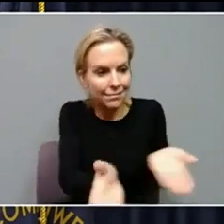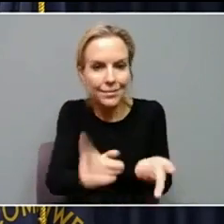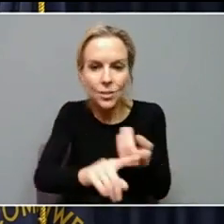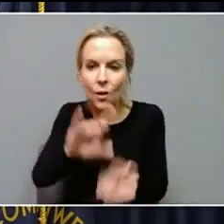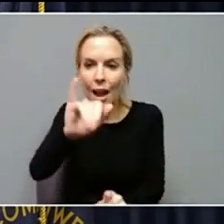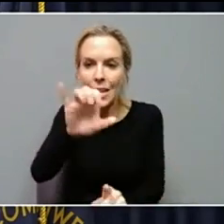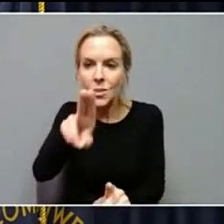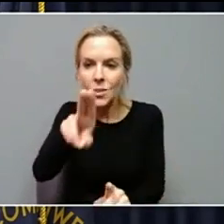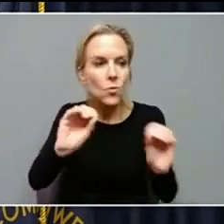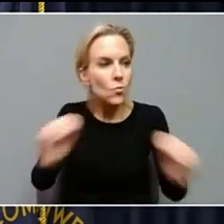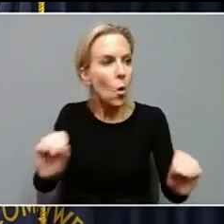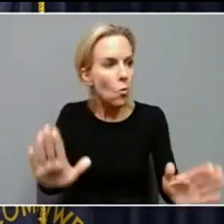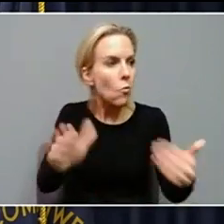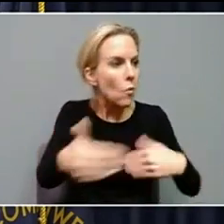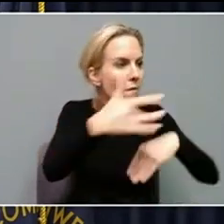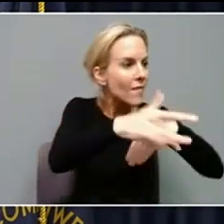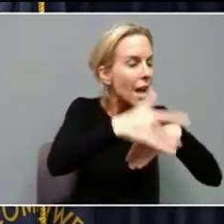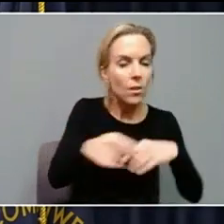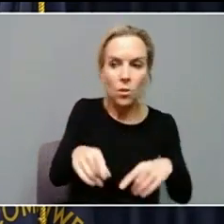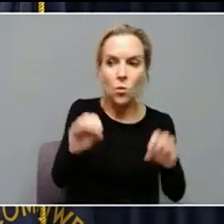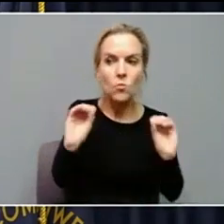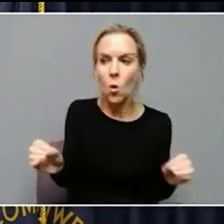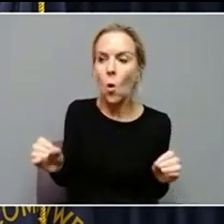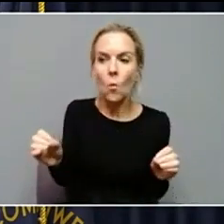no group that can transport them.